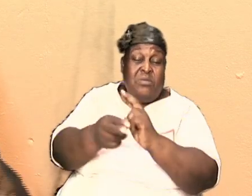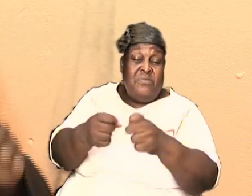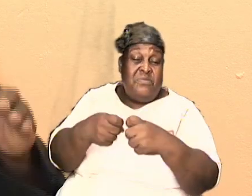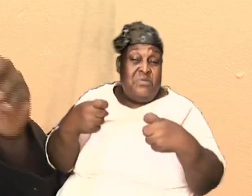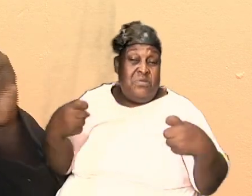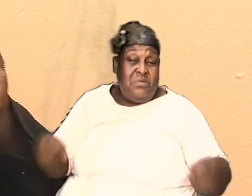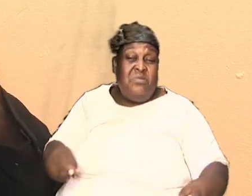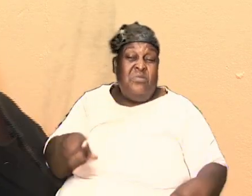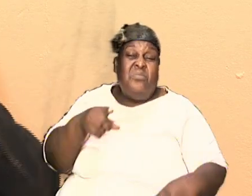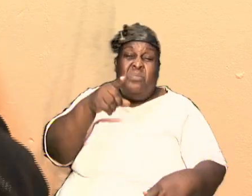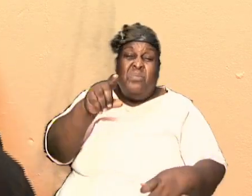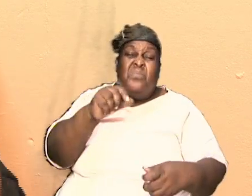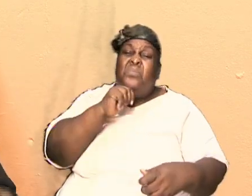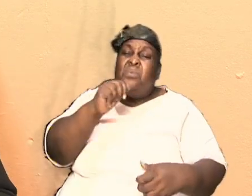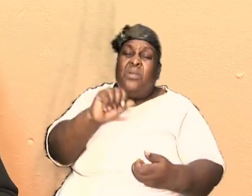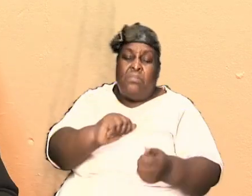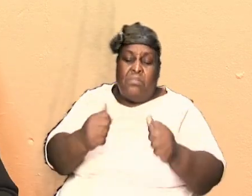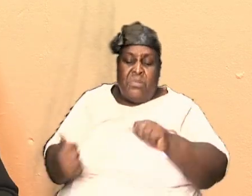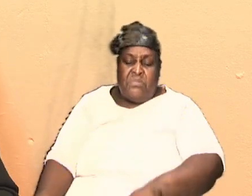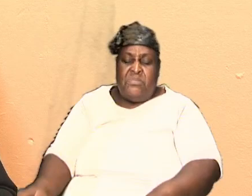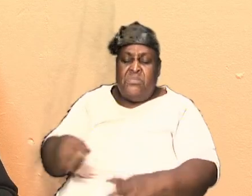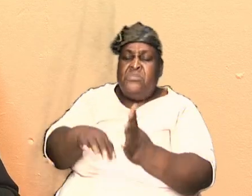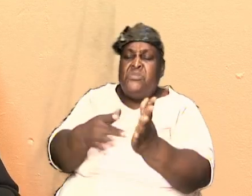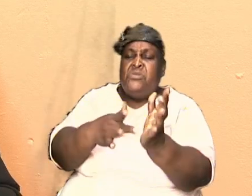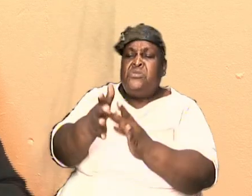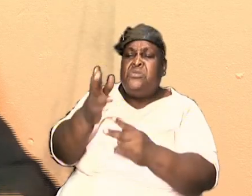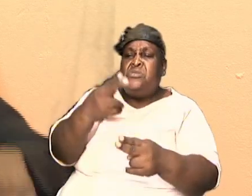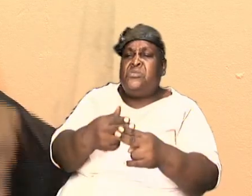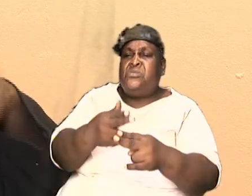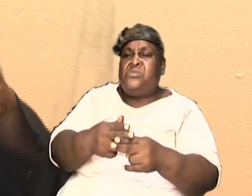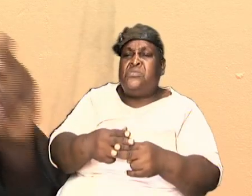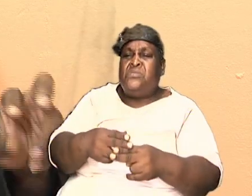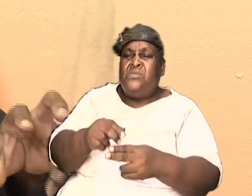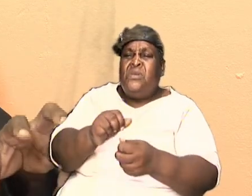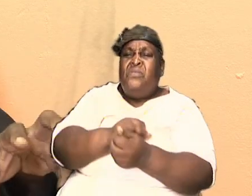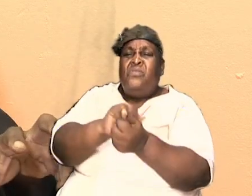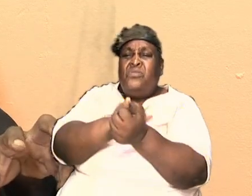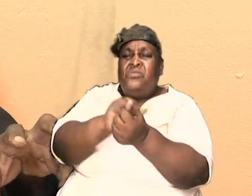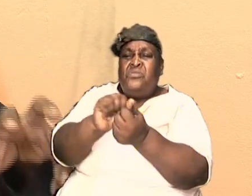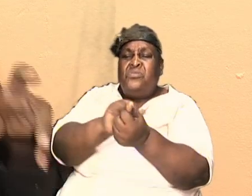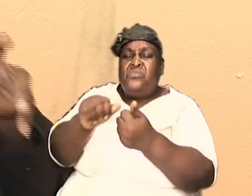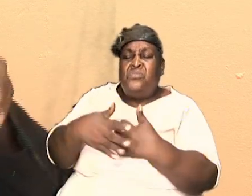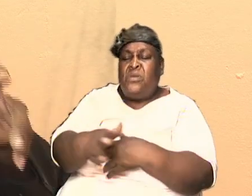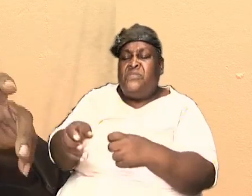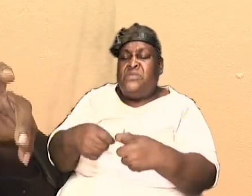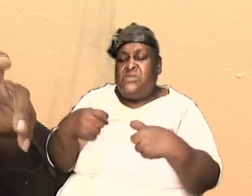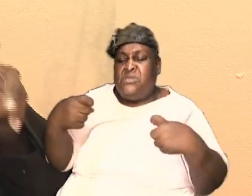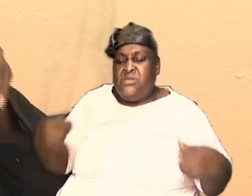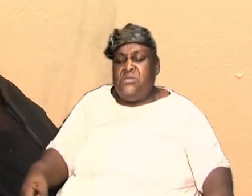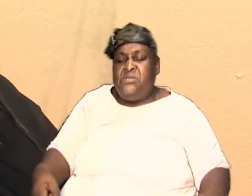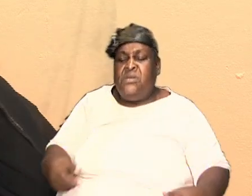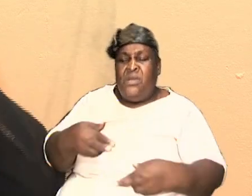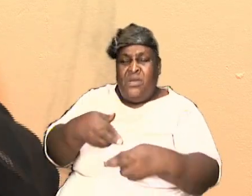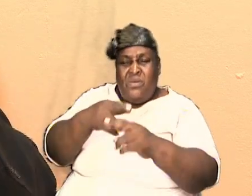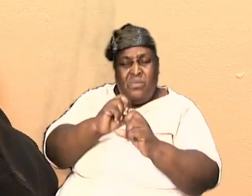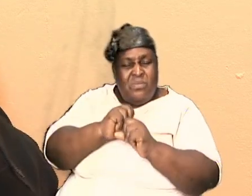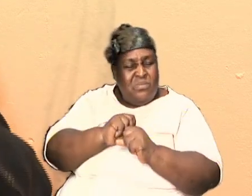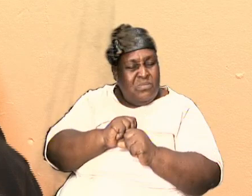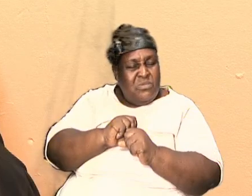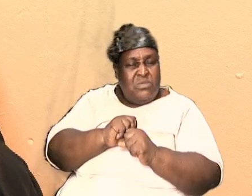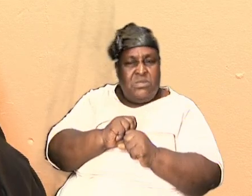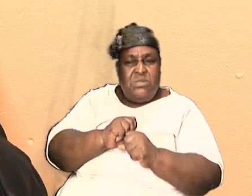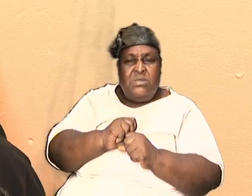sins, you have not been baptized in the name of the Lord Jesus Christ for the remission of those sins, and you have not